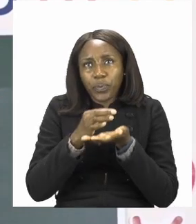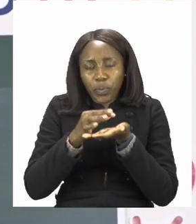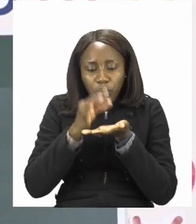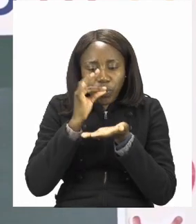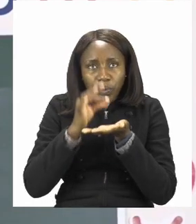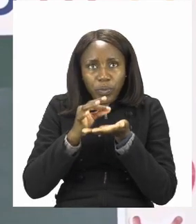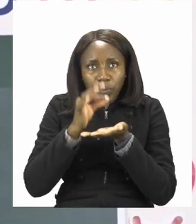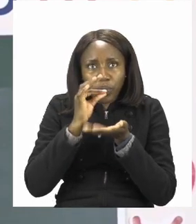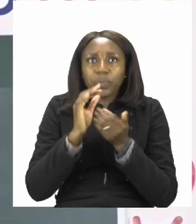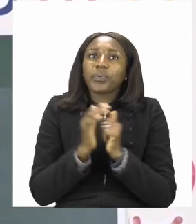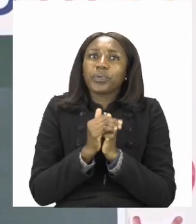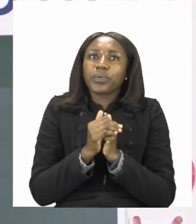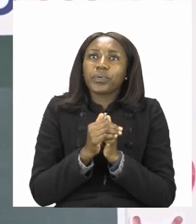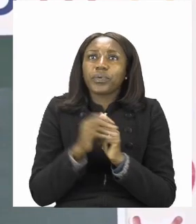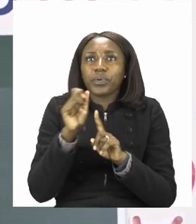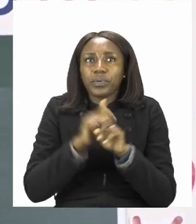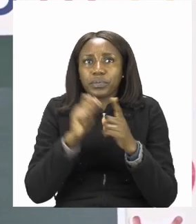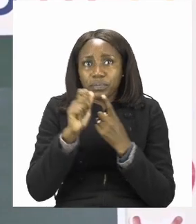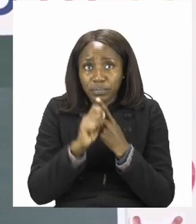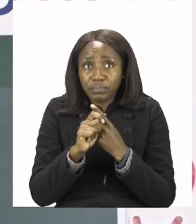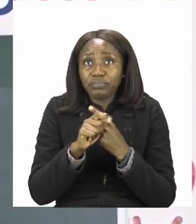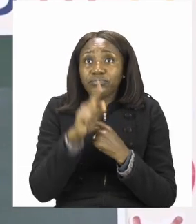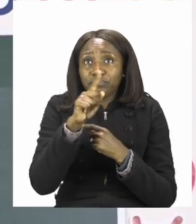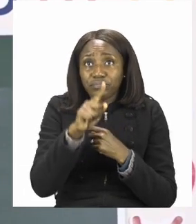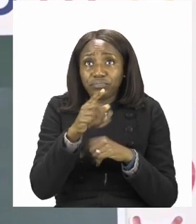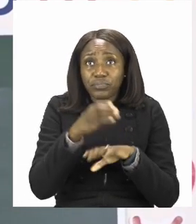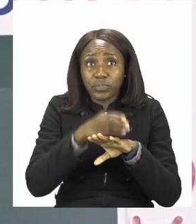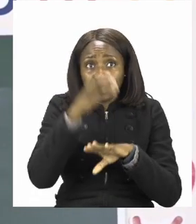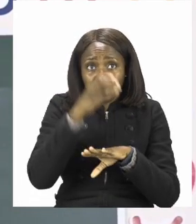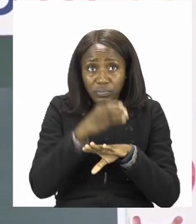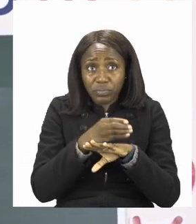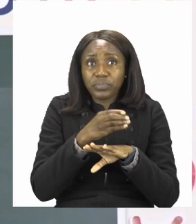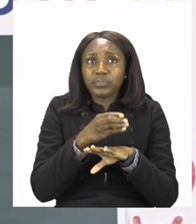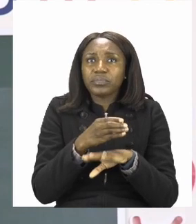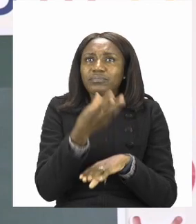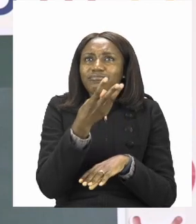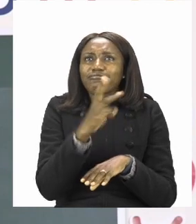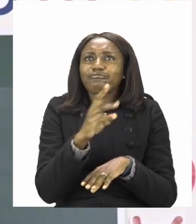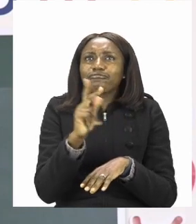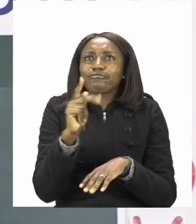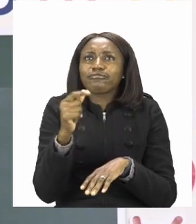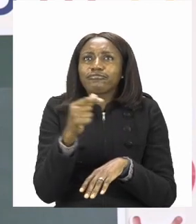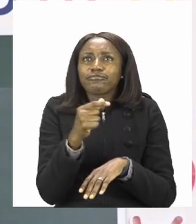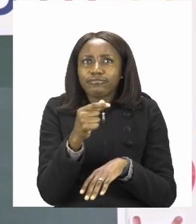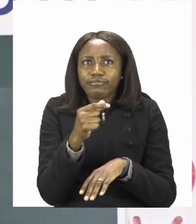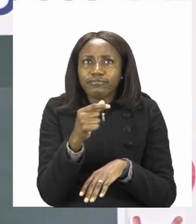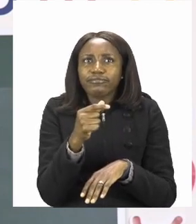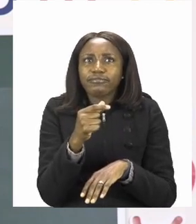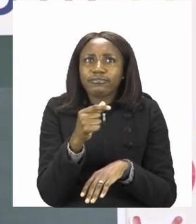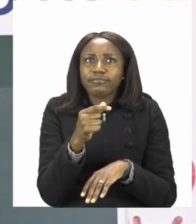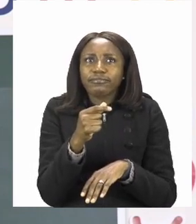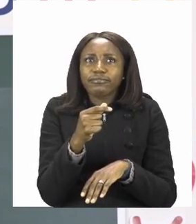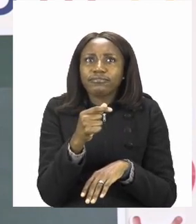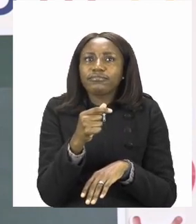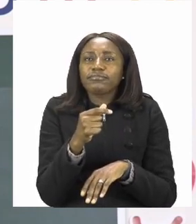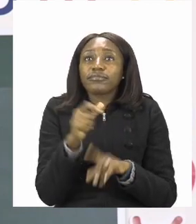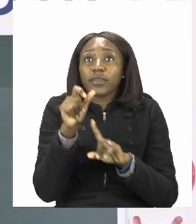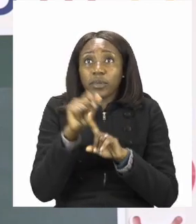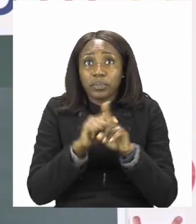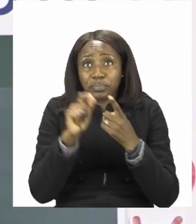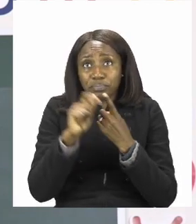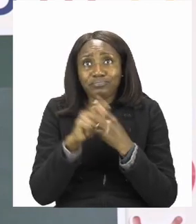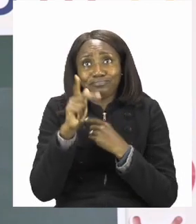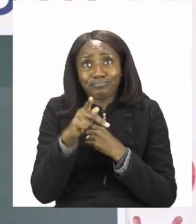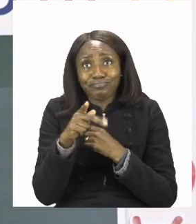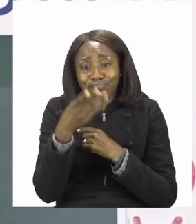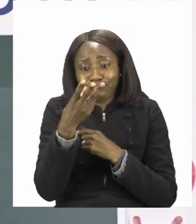in our exercise that the hot chocolate weighs 6 kgs. And then we are also told